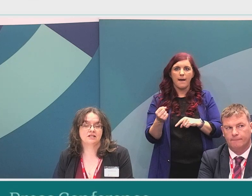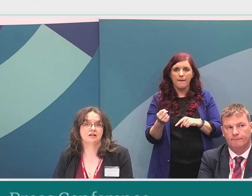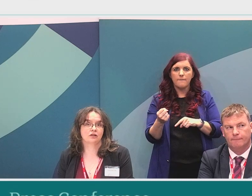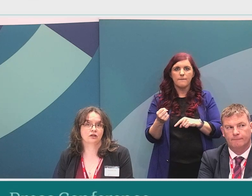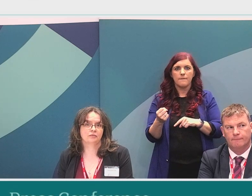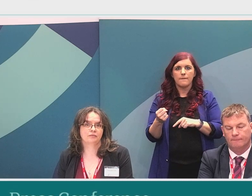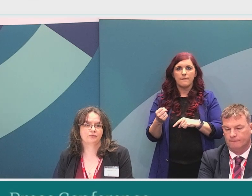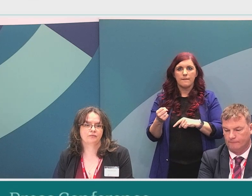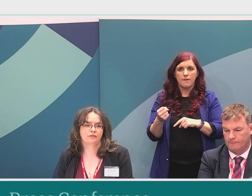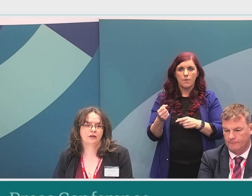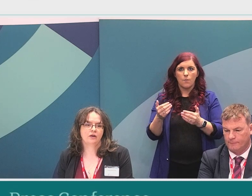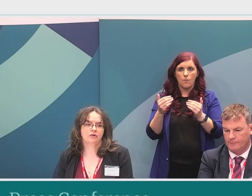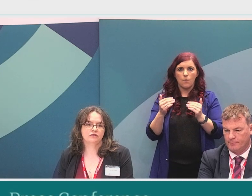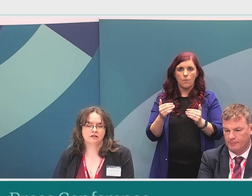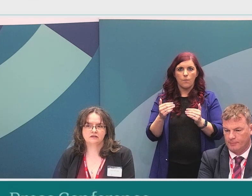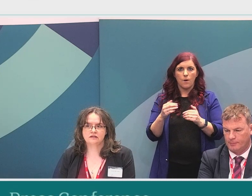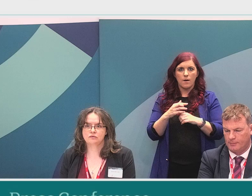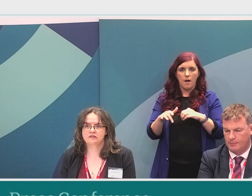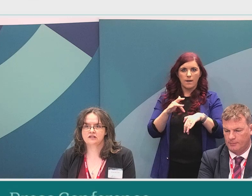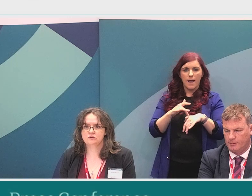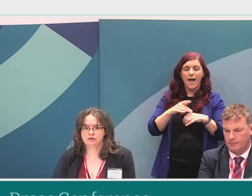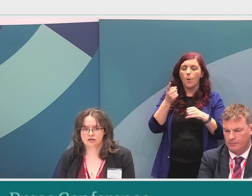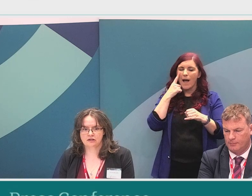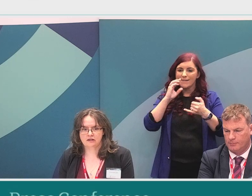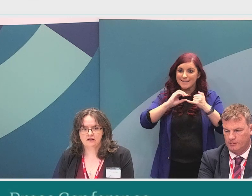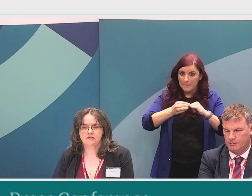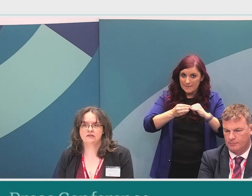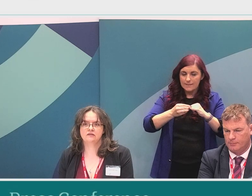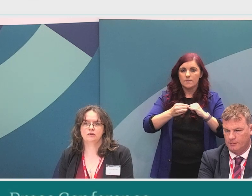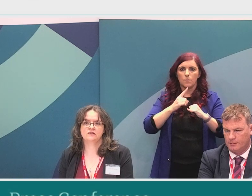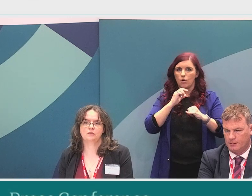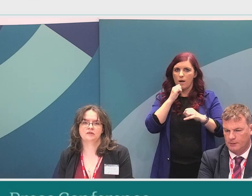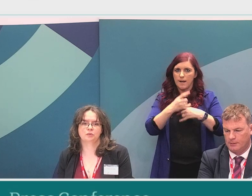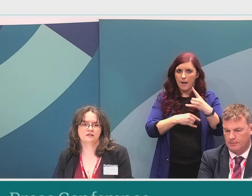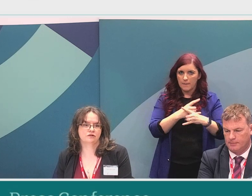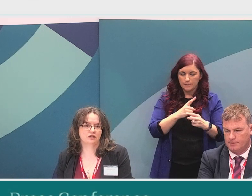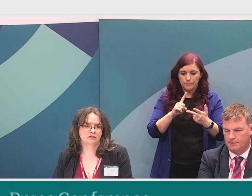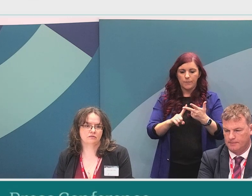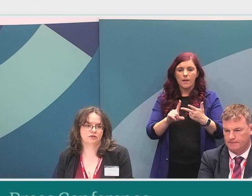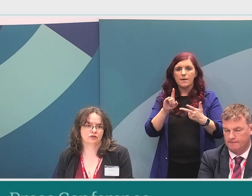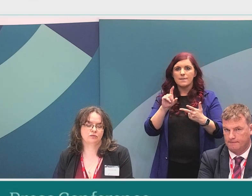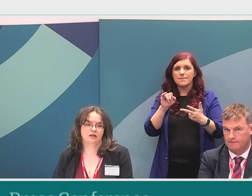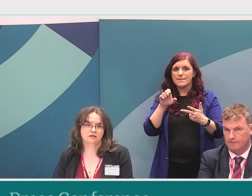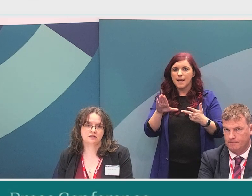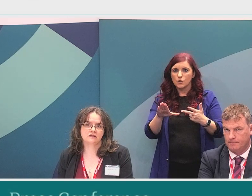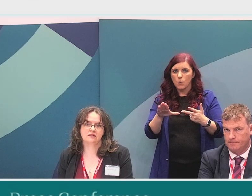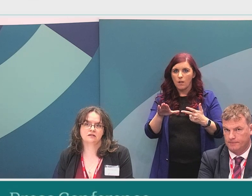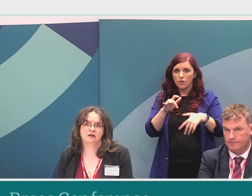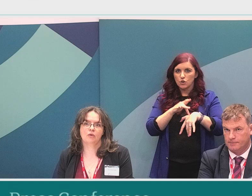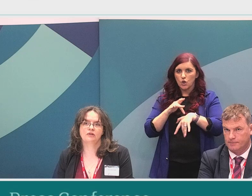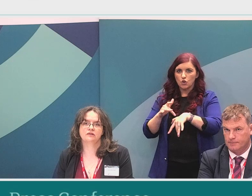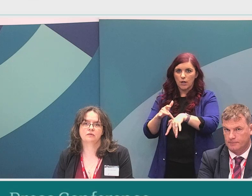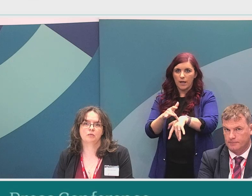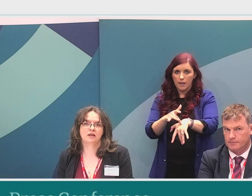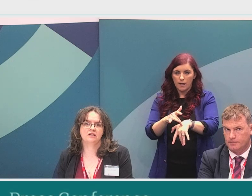did not occur. We have non-consensual sexual touching. So this is where someone's breasts or genitals were touched without their consent, or